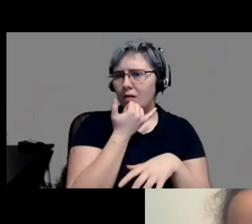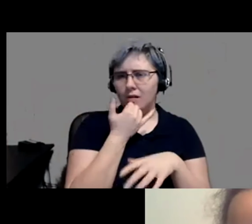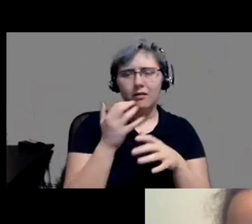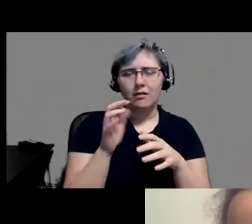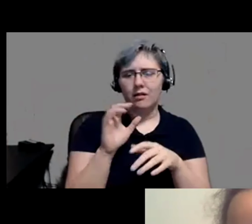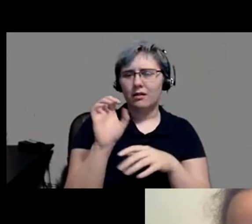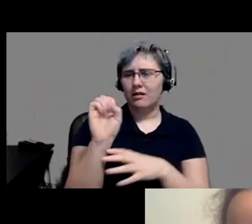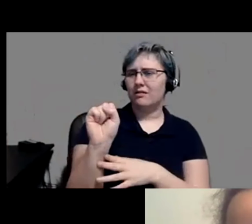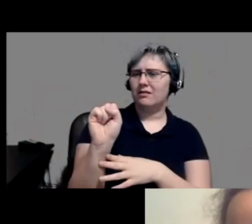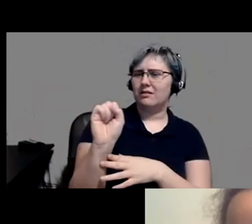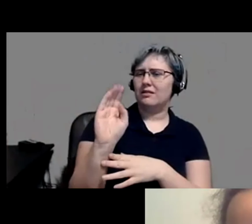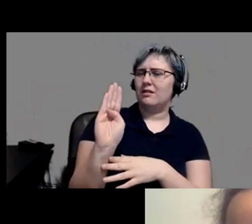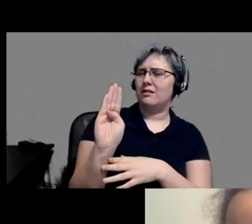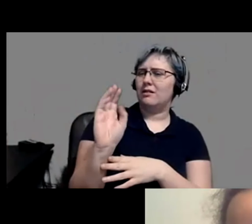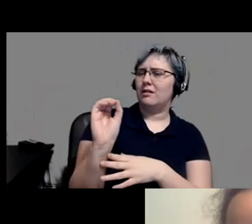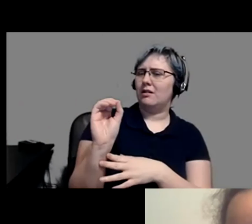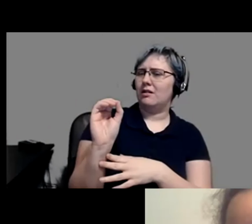it's SBOLY,